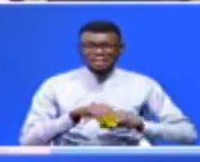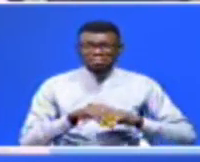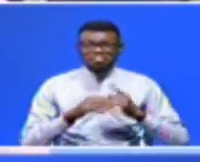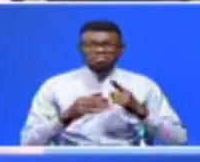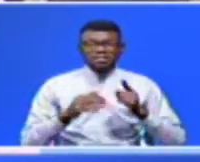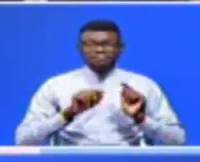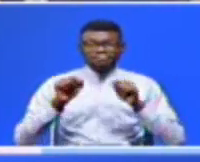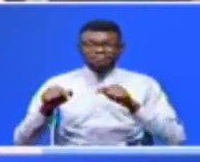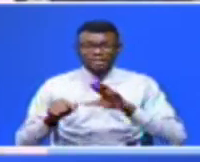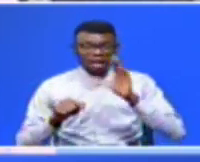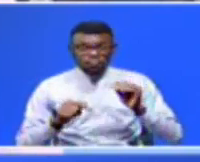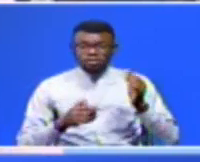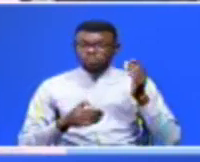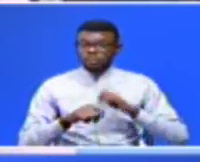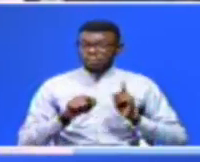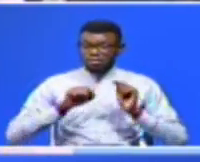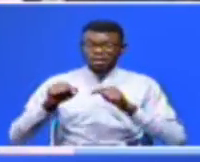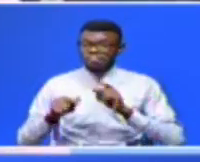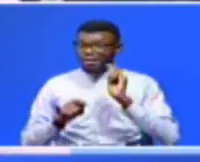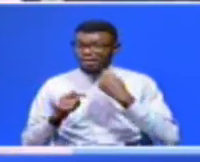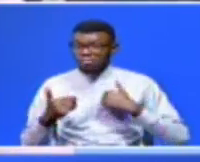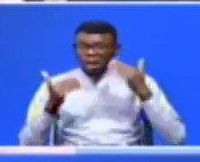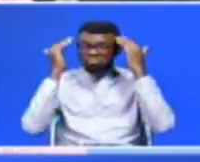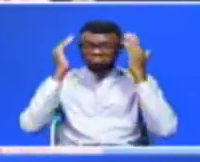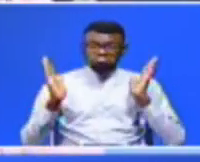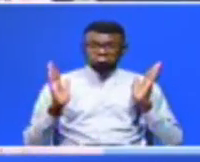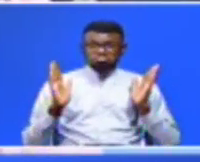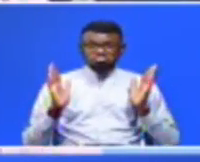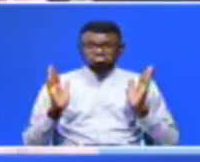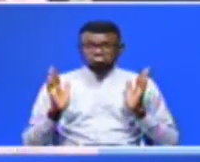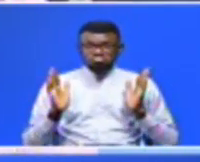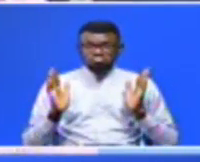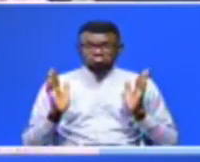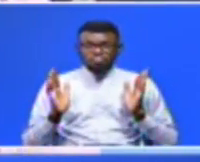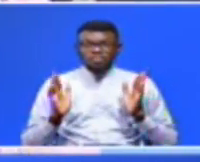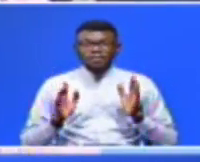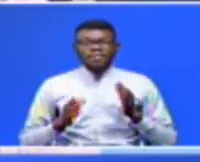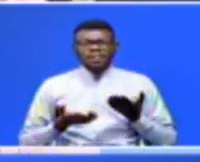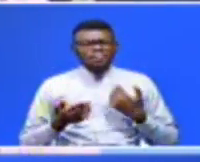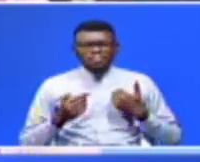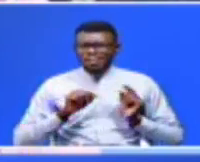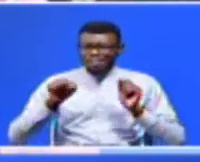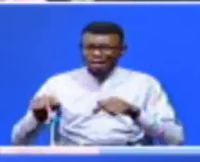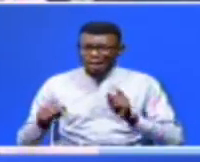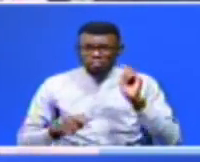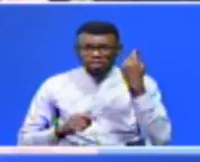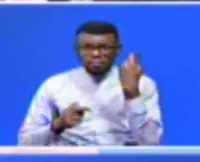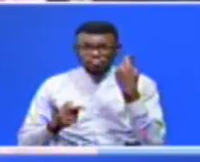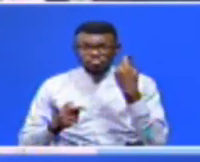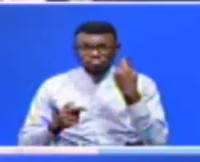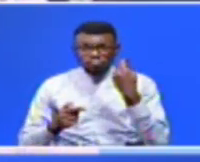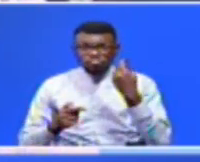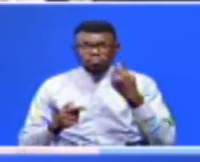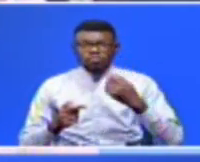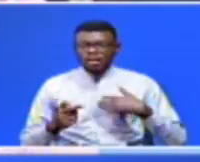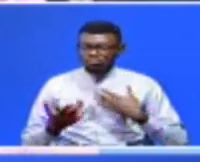was Kenya, I didn't know. But that's why I was going to come to Kenya, and because